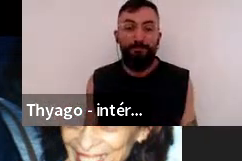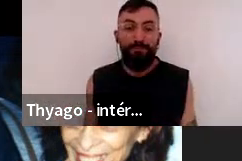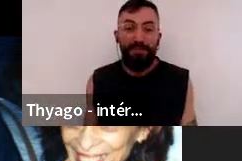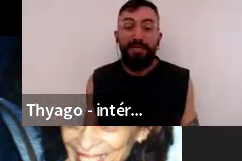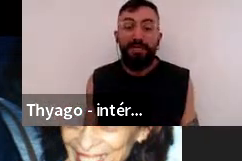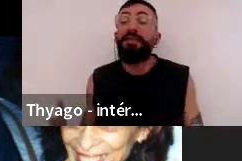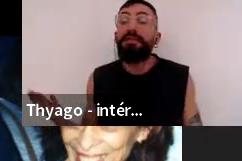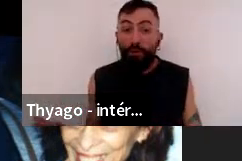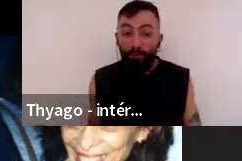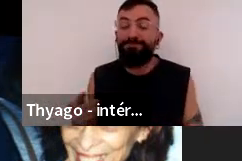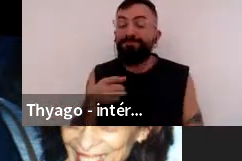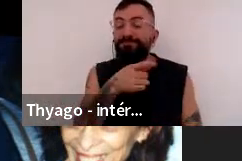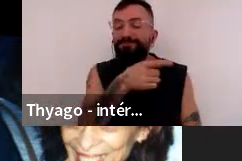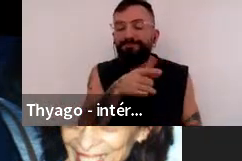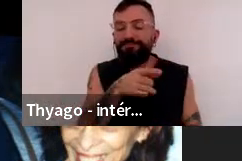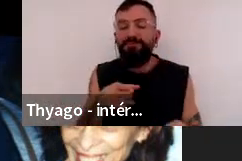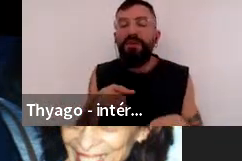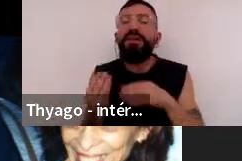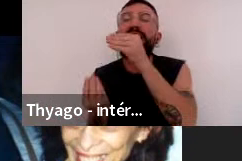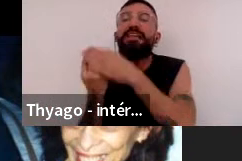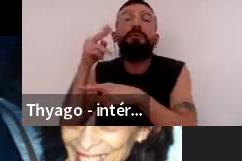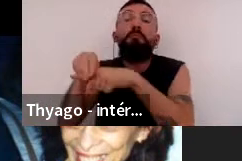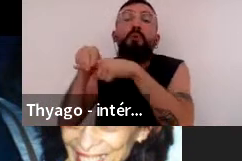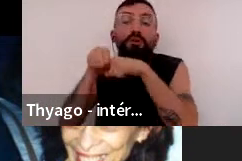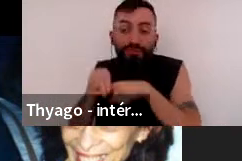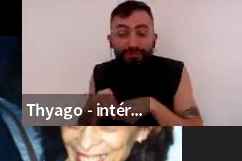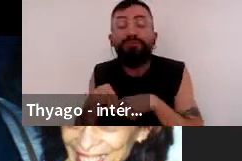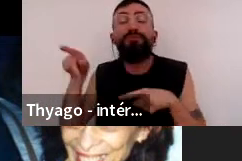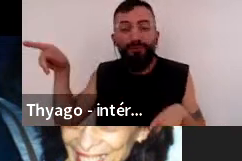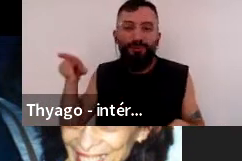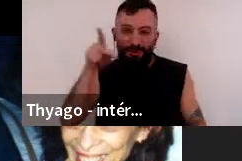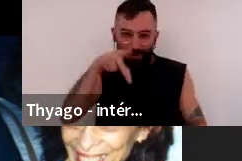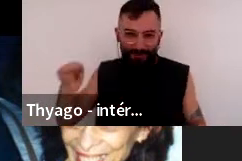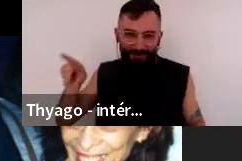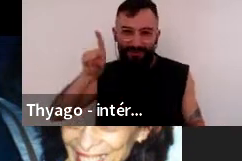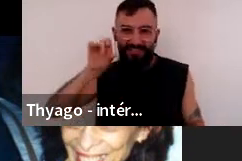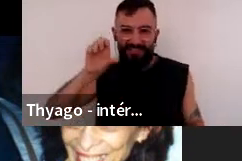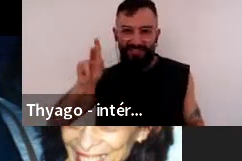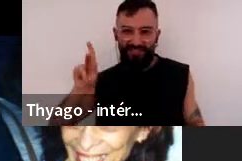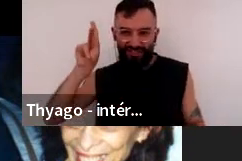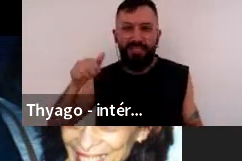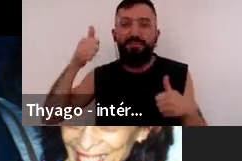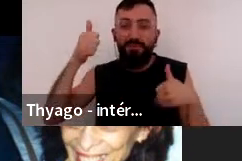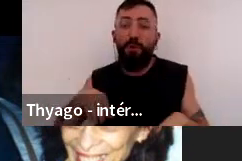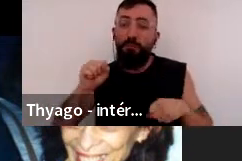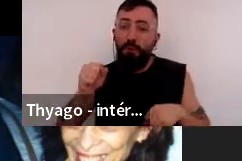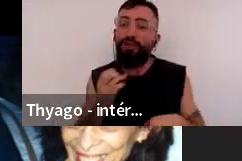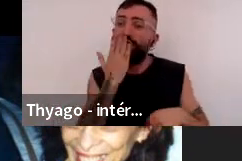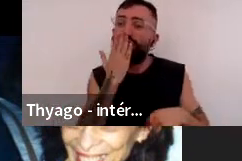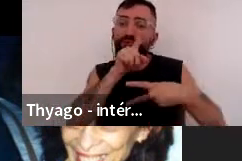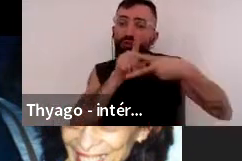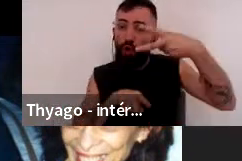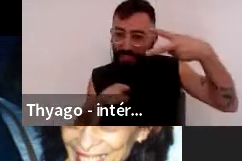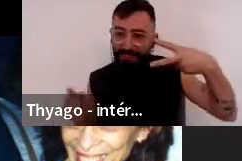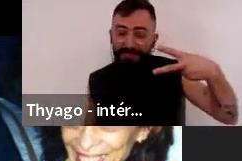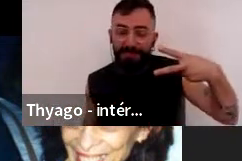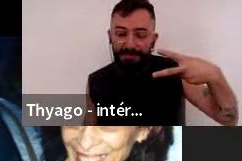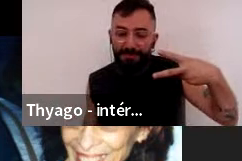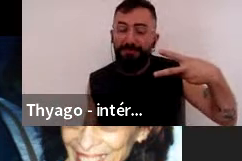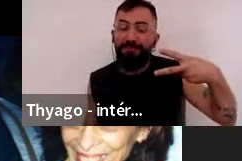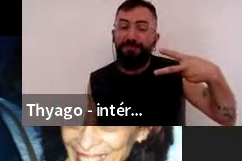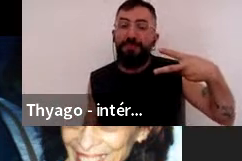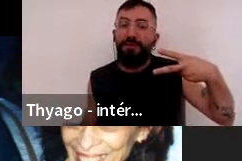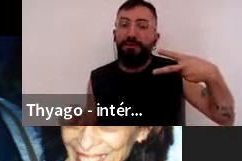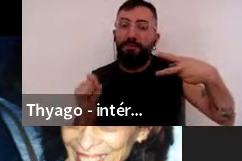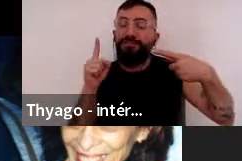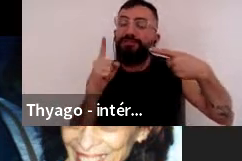the motivation, Professor Dick says that it can be of 2 types. It can be related